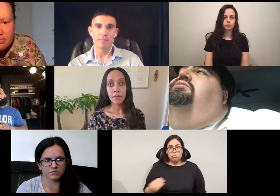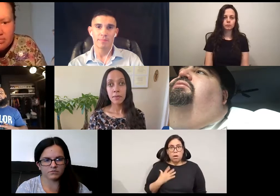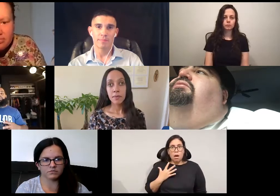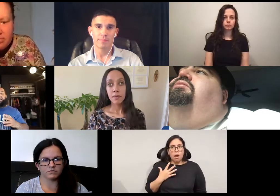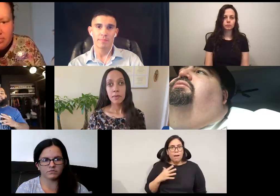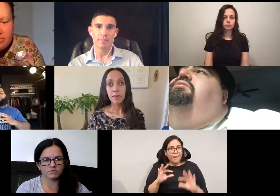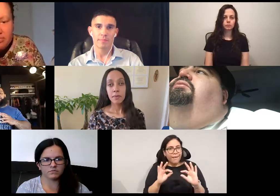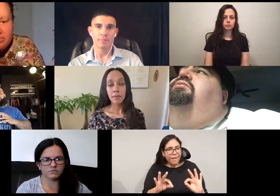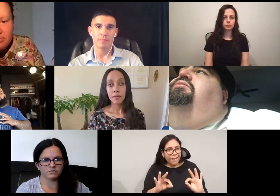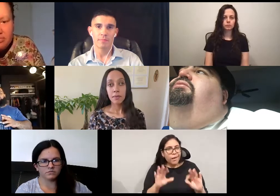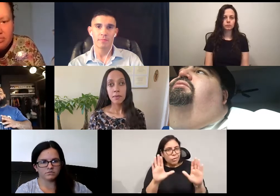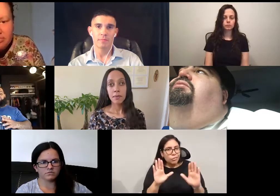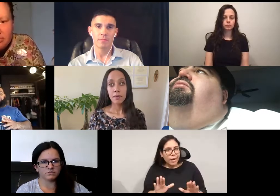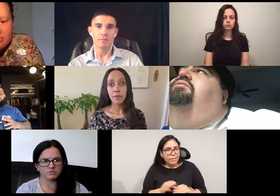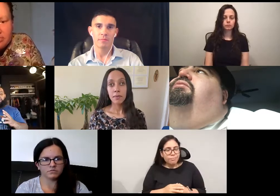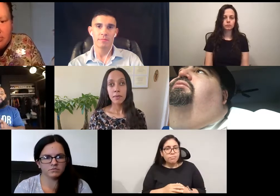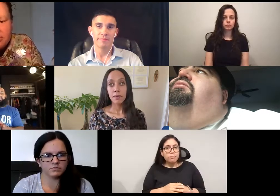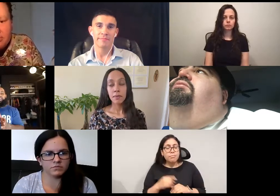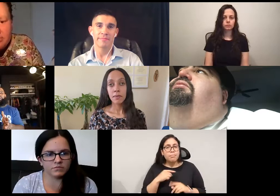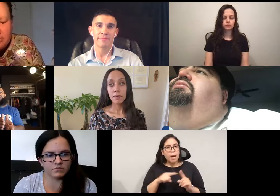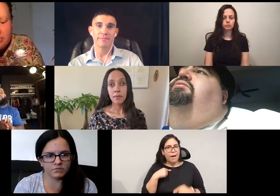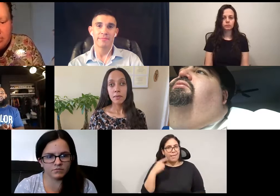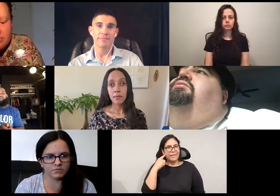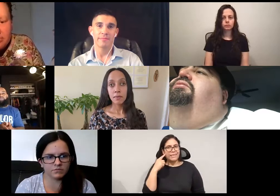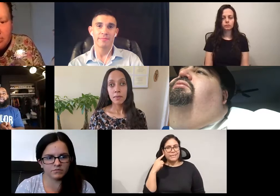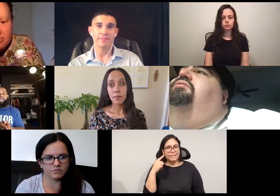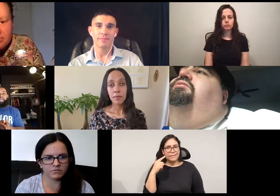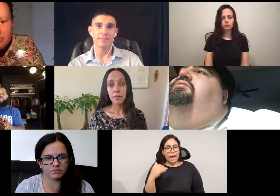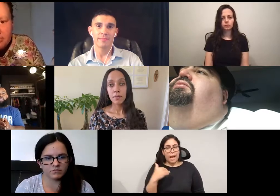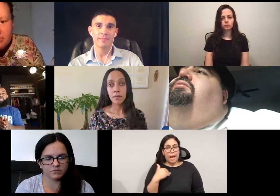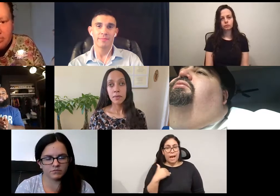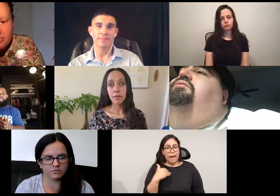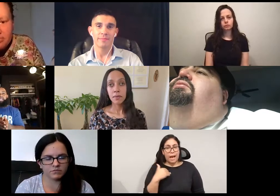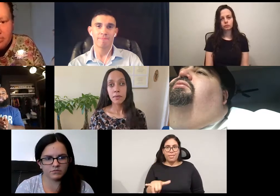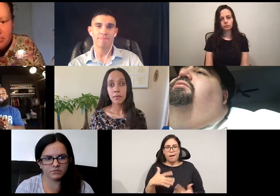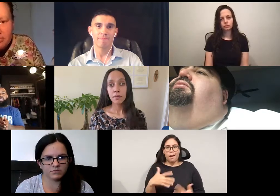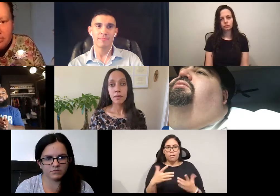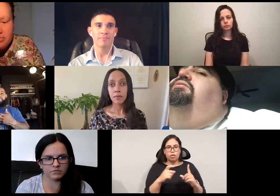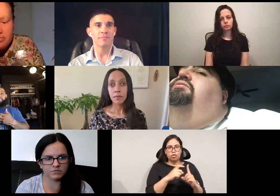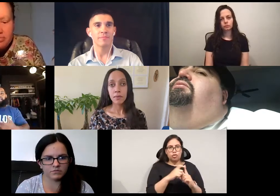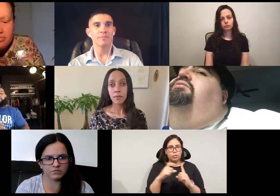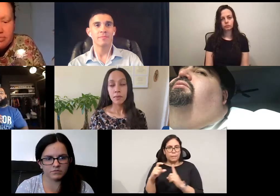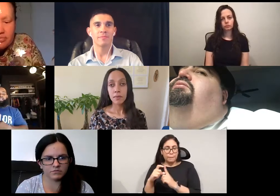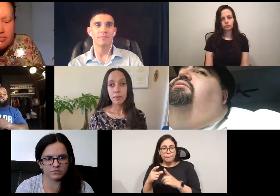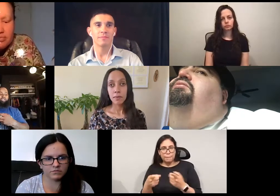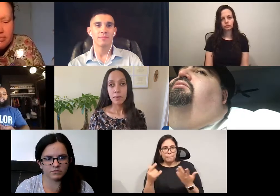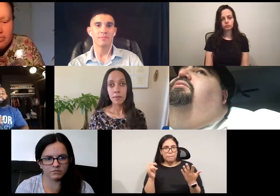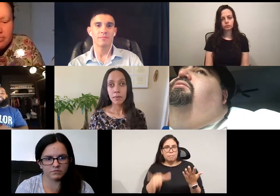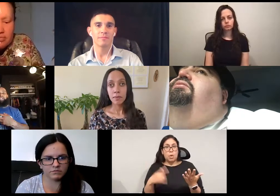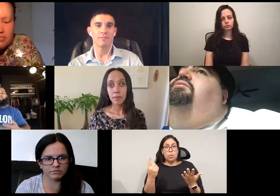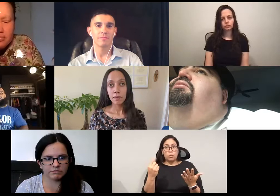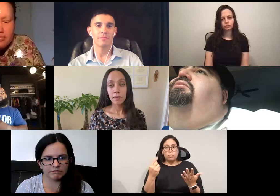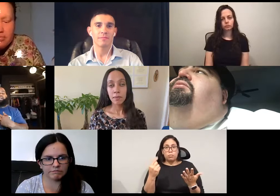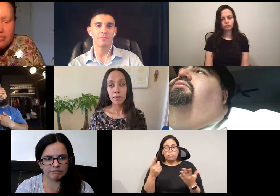But I think that having those terms and what it does is it creates